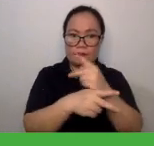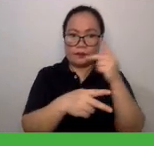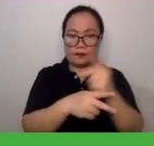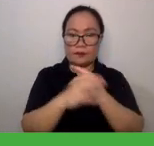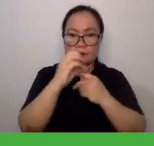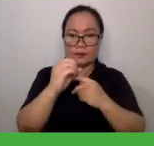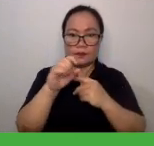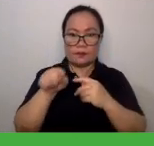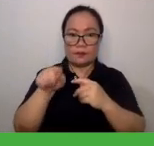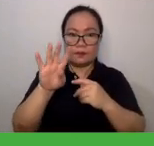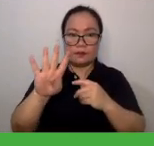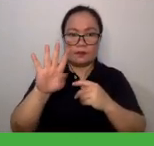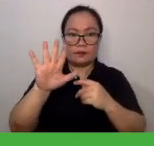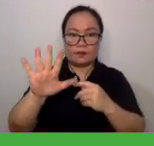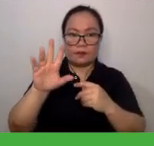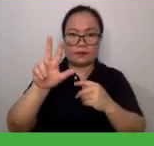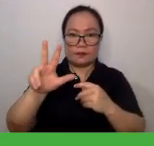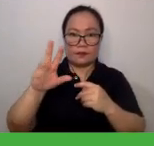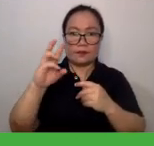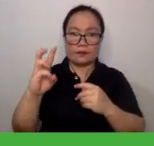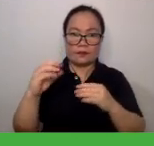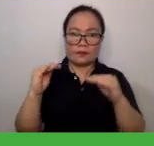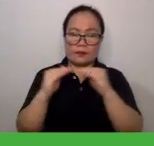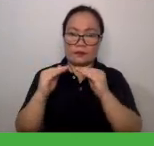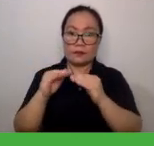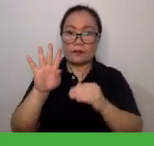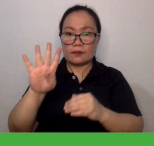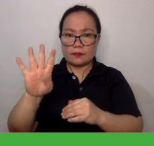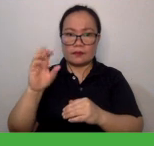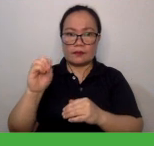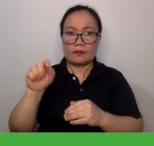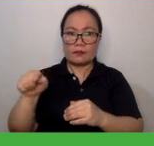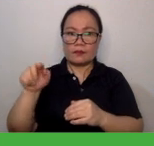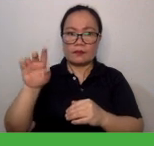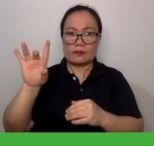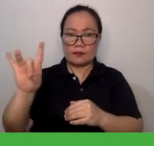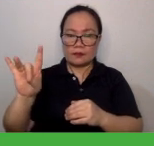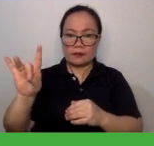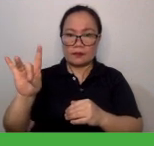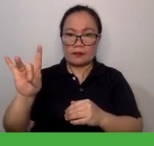90 times 0.4536 is equivalent to